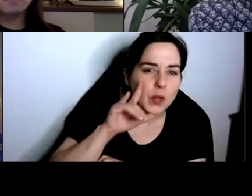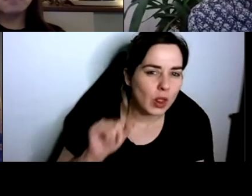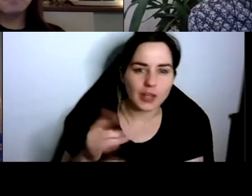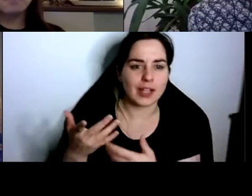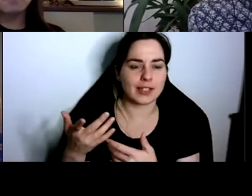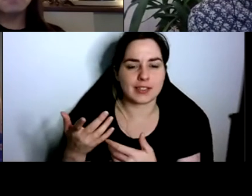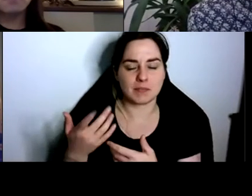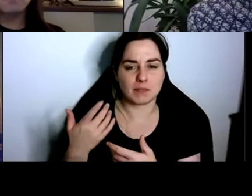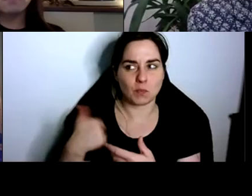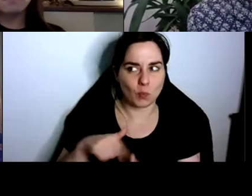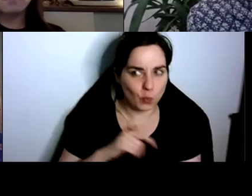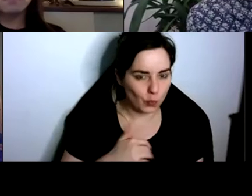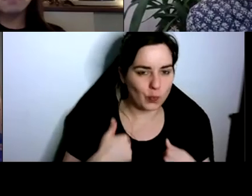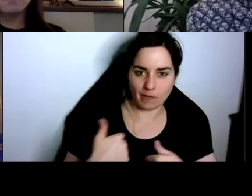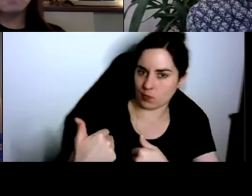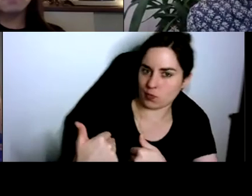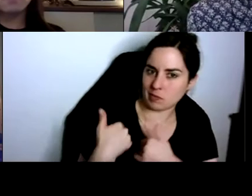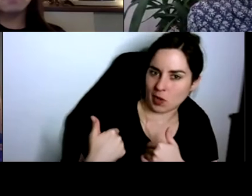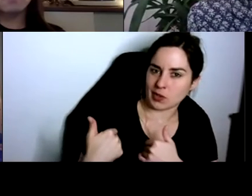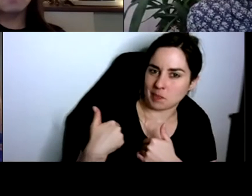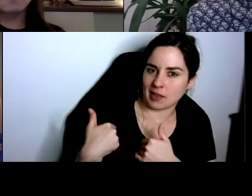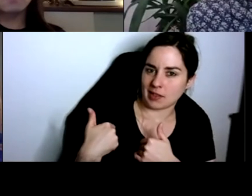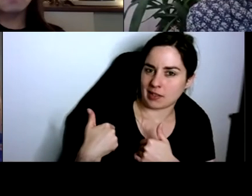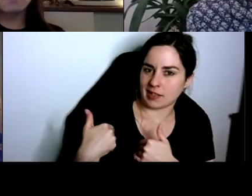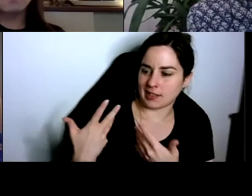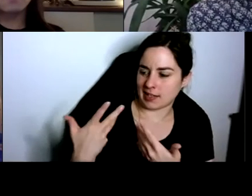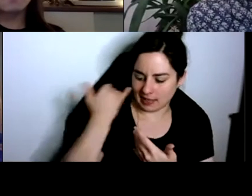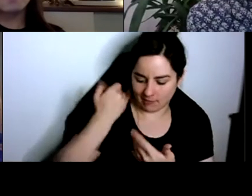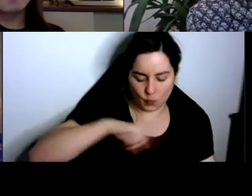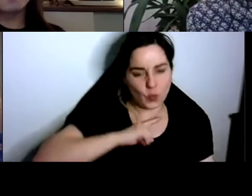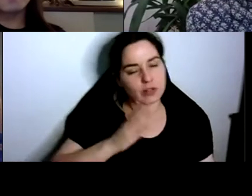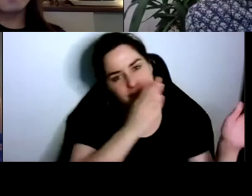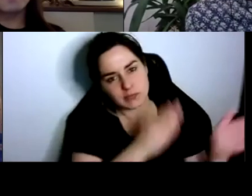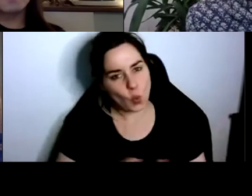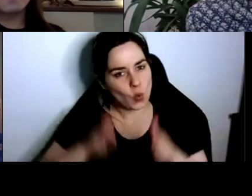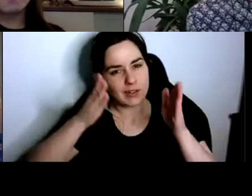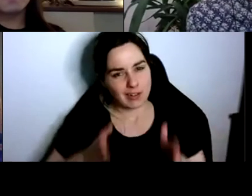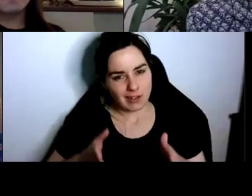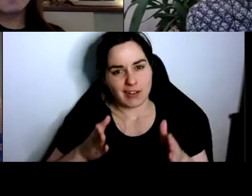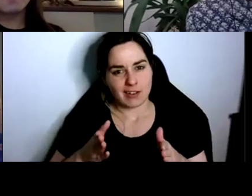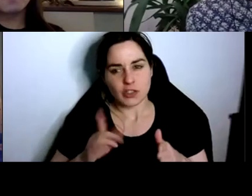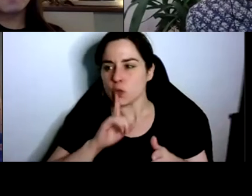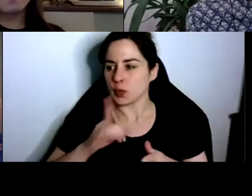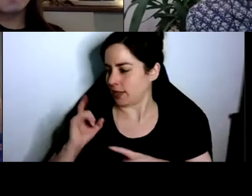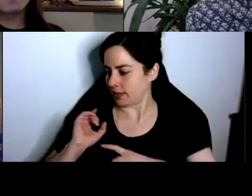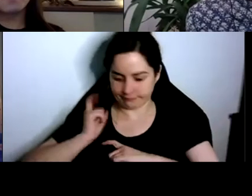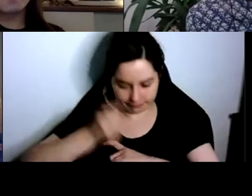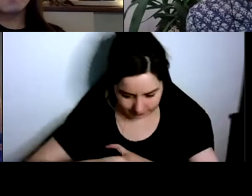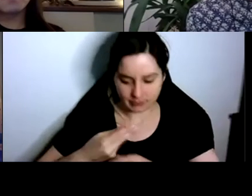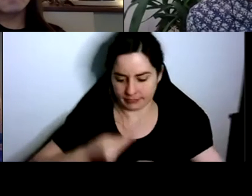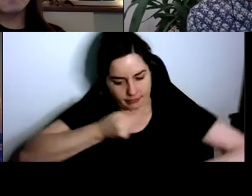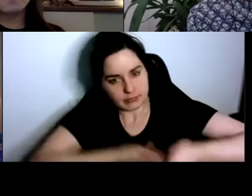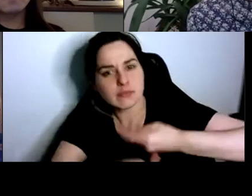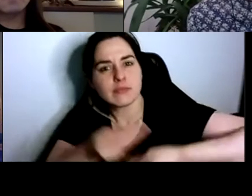the responsibility of stewarding as organizers. And so, you've brought up a very